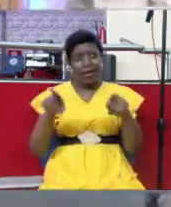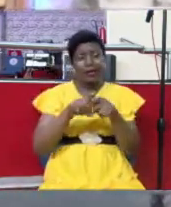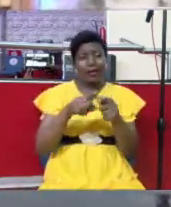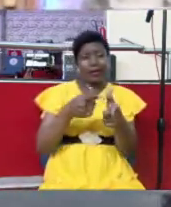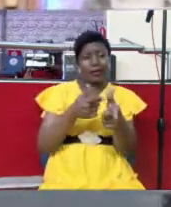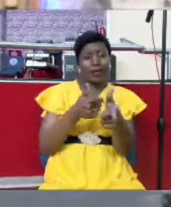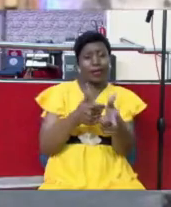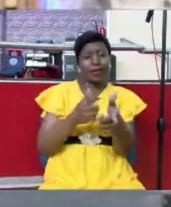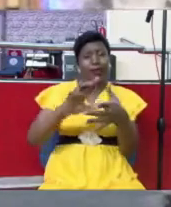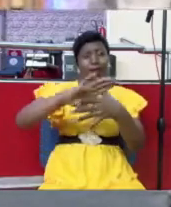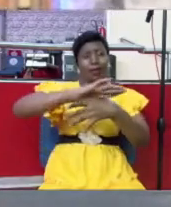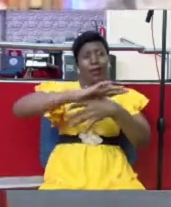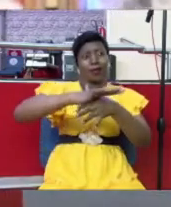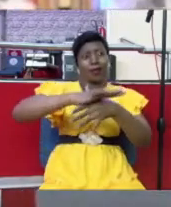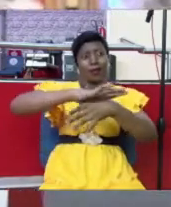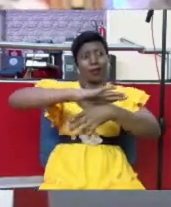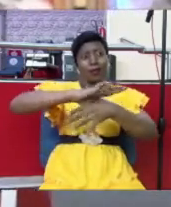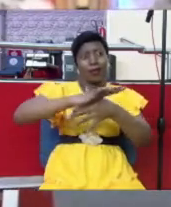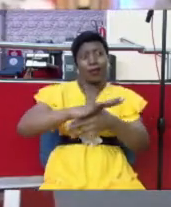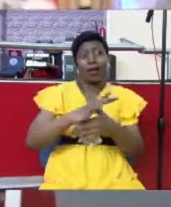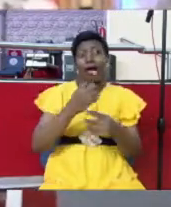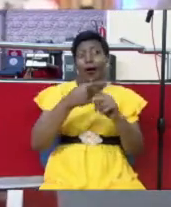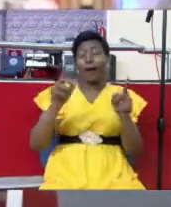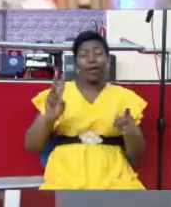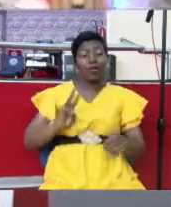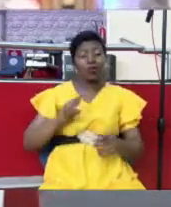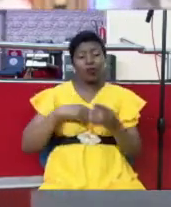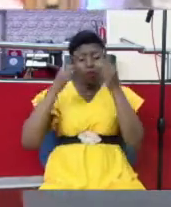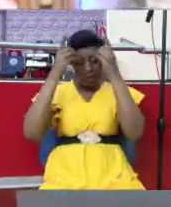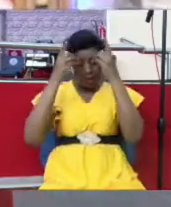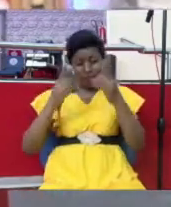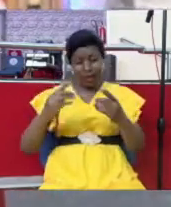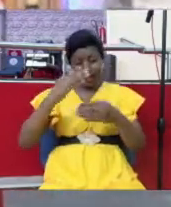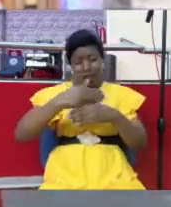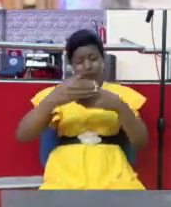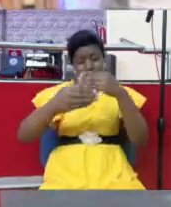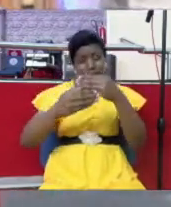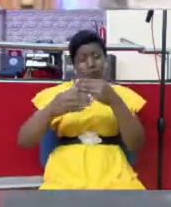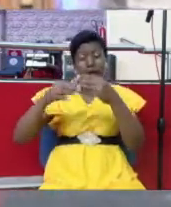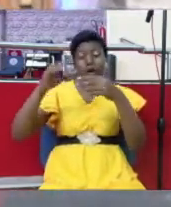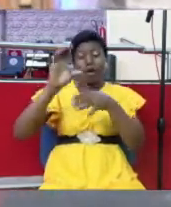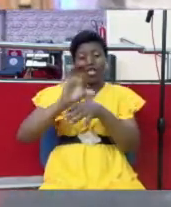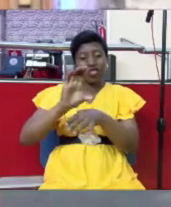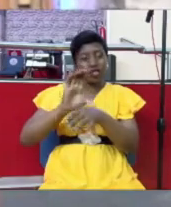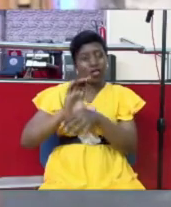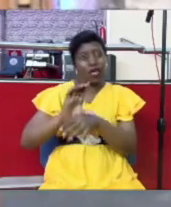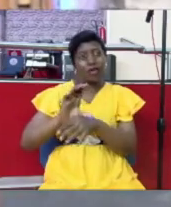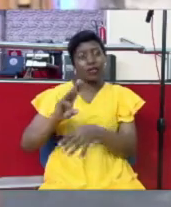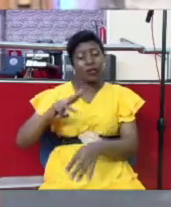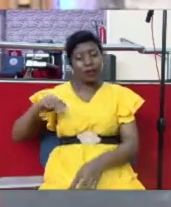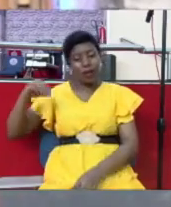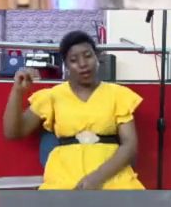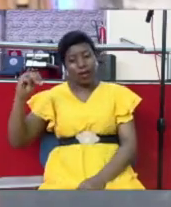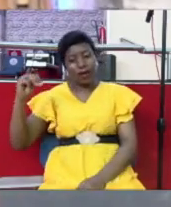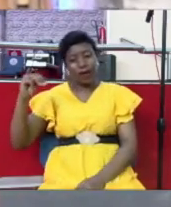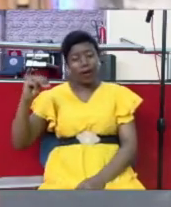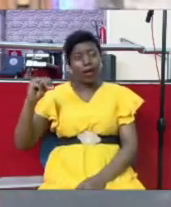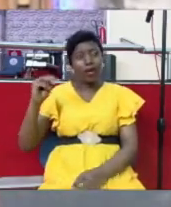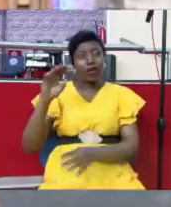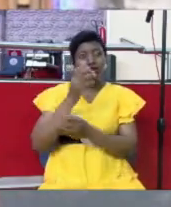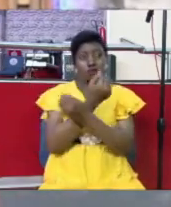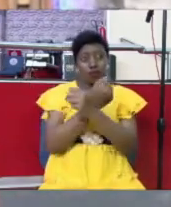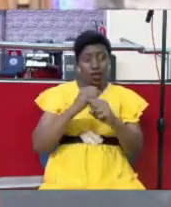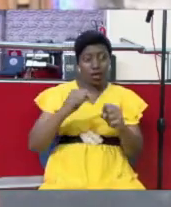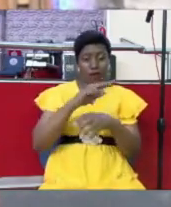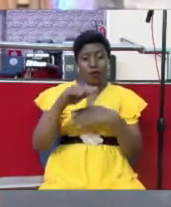raising an altar at Shiloh that will be able to rescue these people, isn't that a cause? Tunapoangazia na tunaona watoto